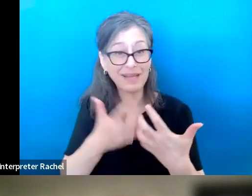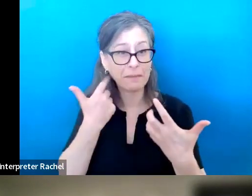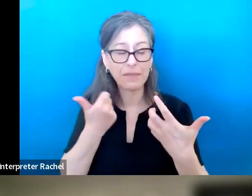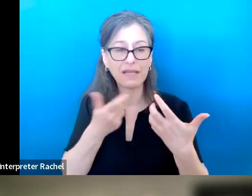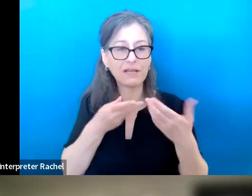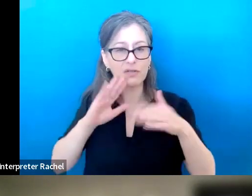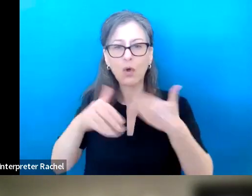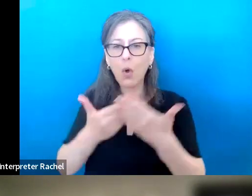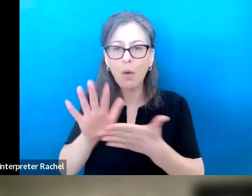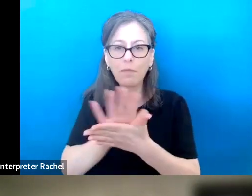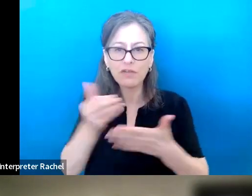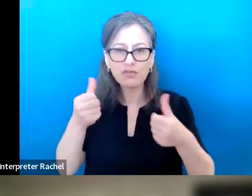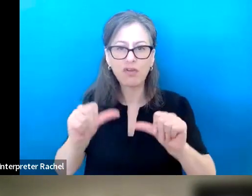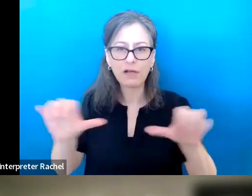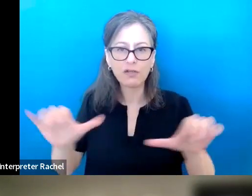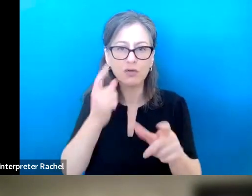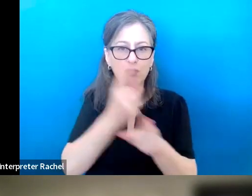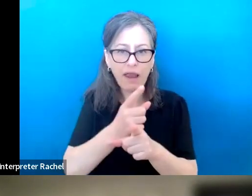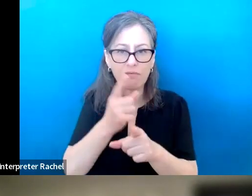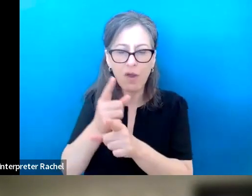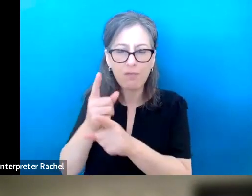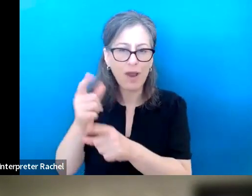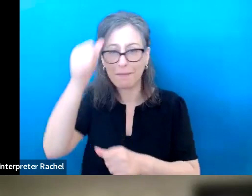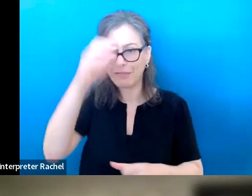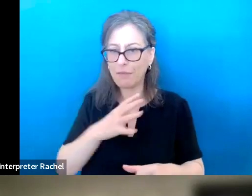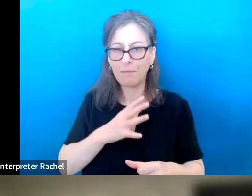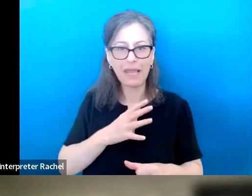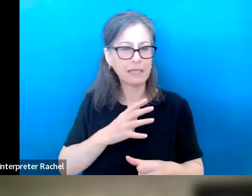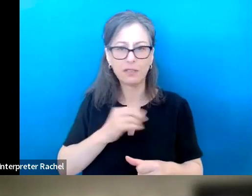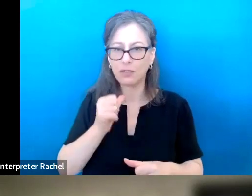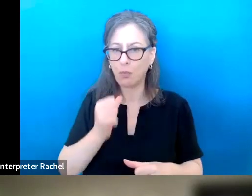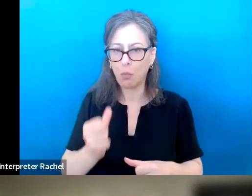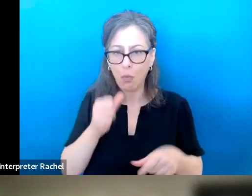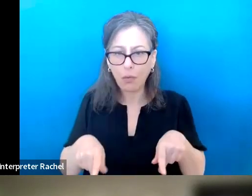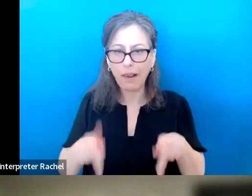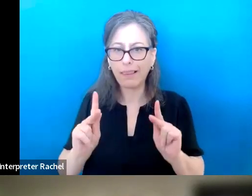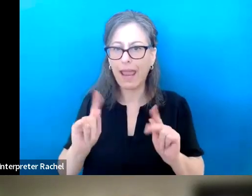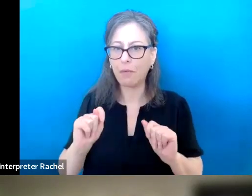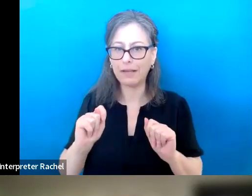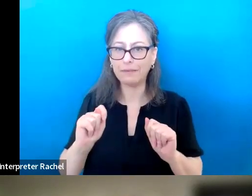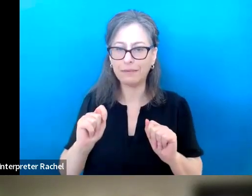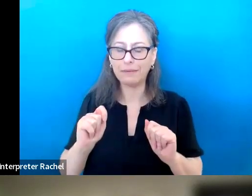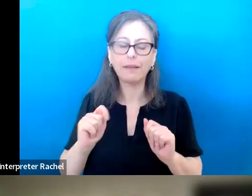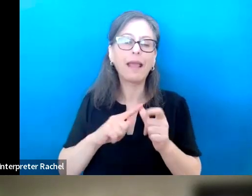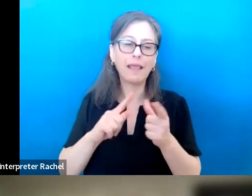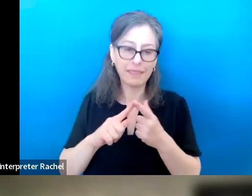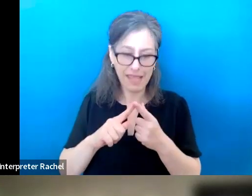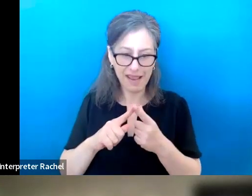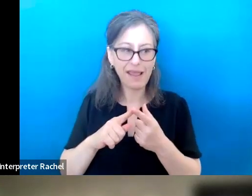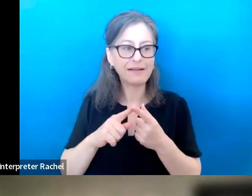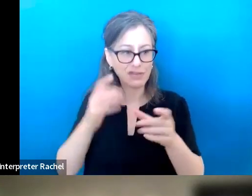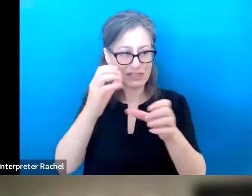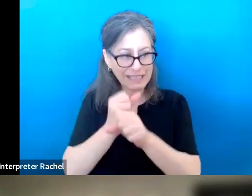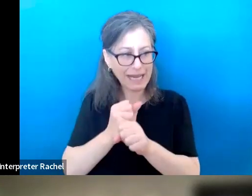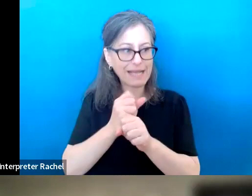movie trying to do the right thing and the men and the system don't allow her to do that, then she gets the